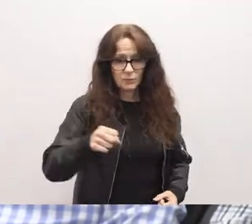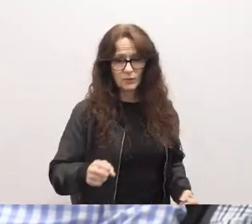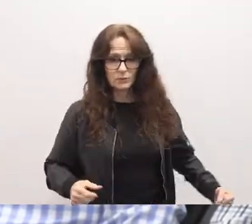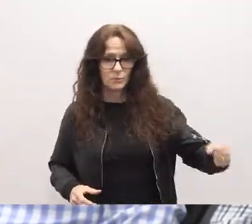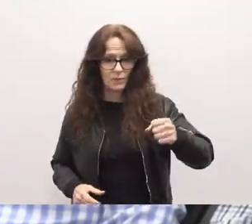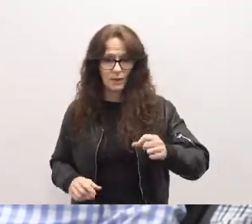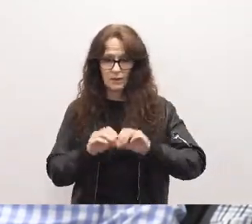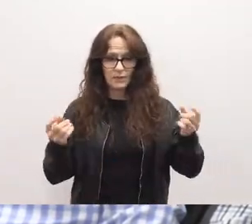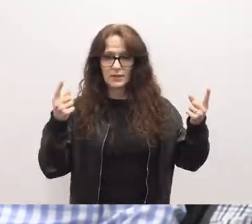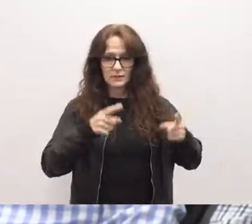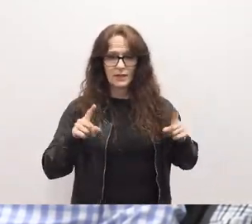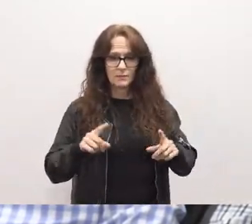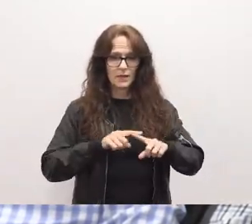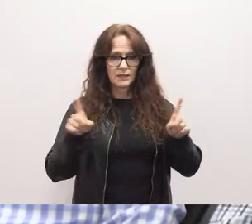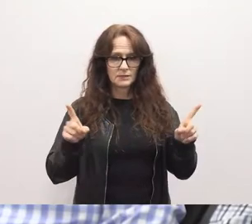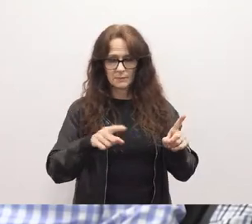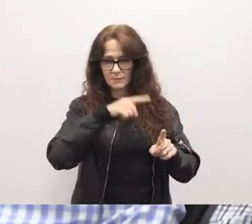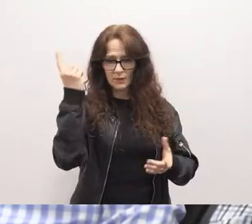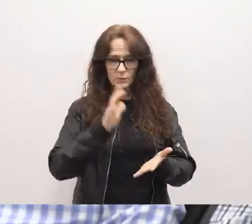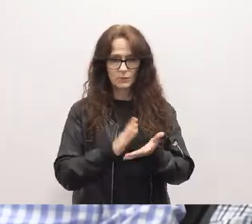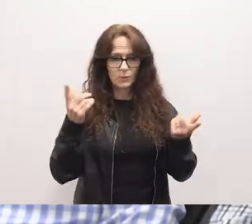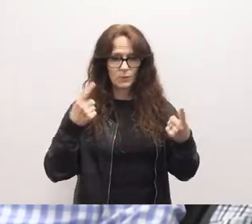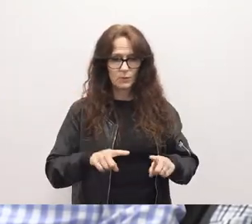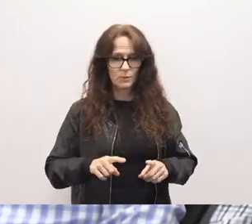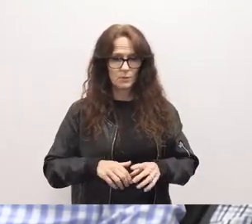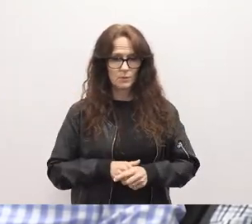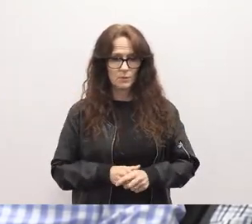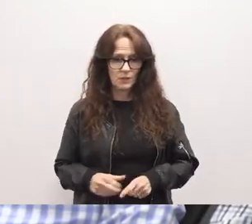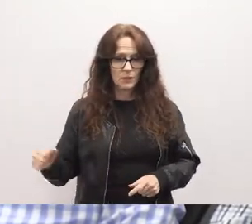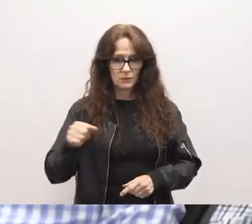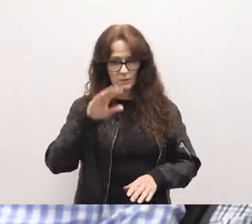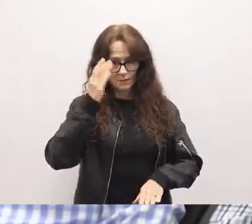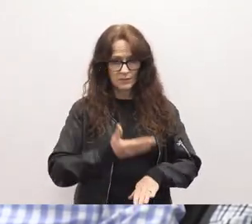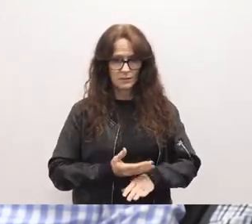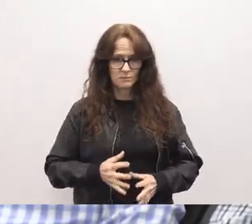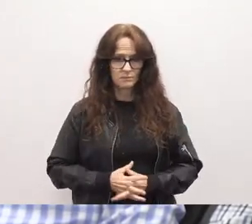now, nothing has happened except the summer school incident that he swung at my son.